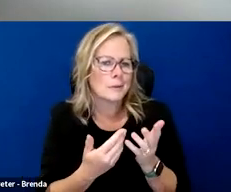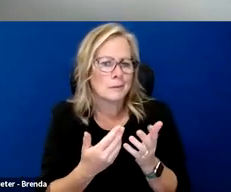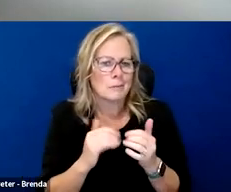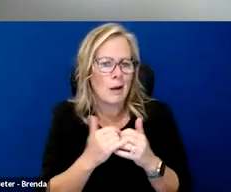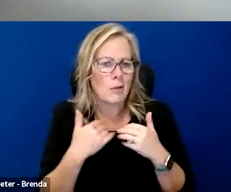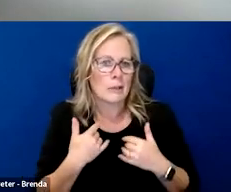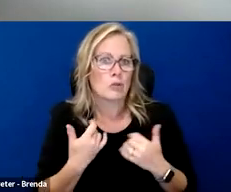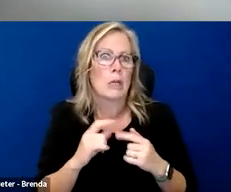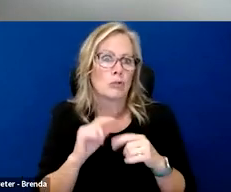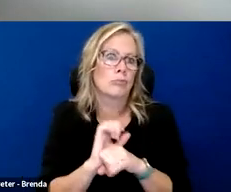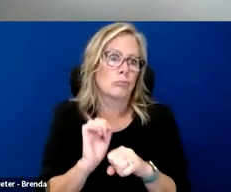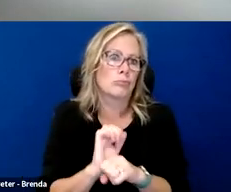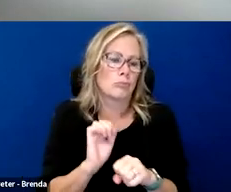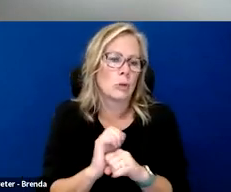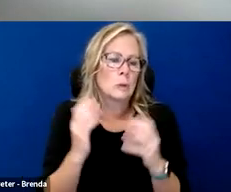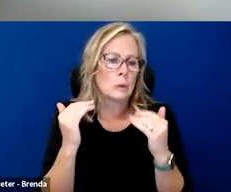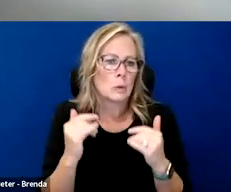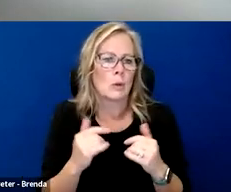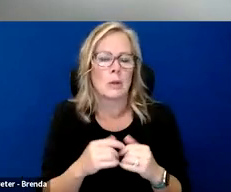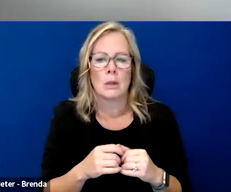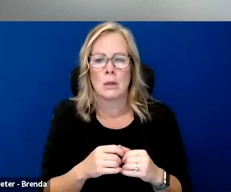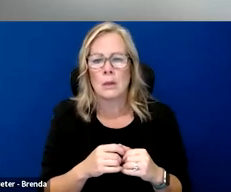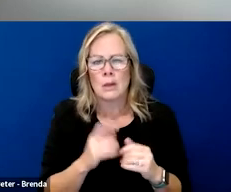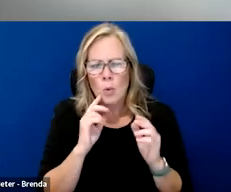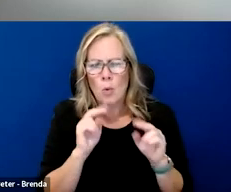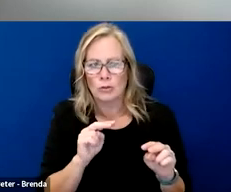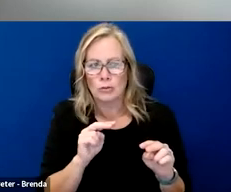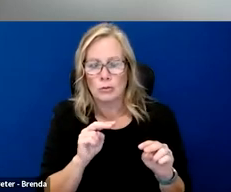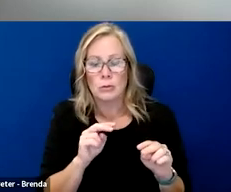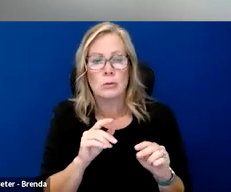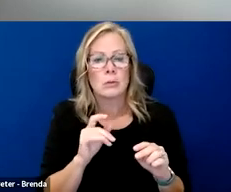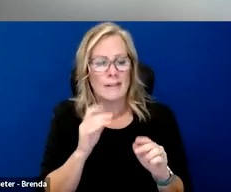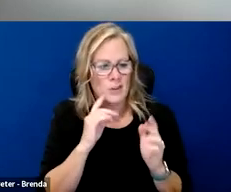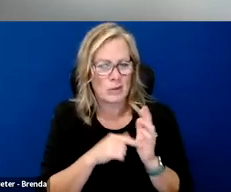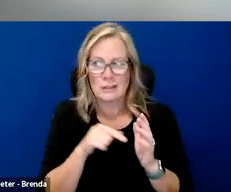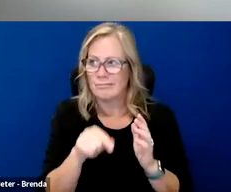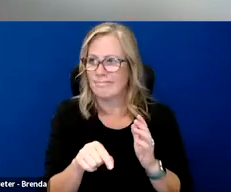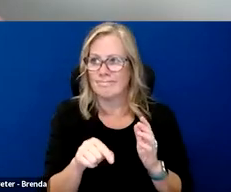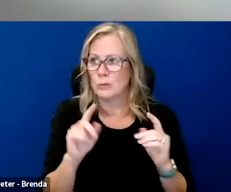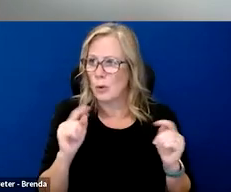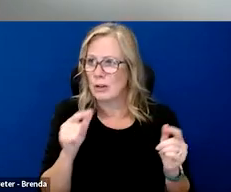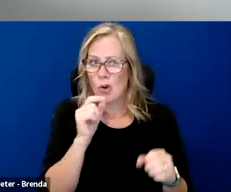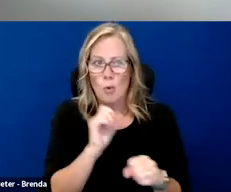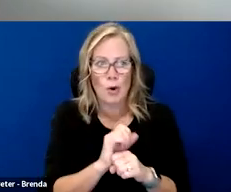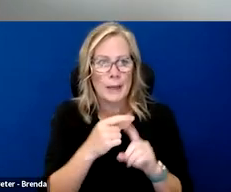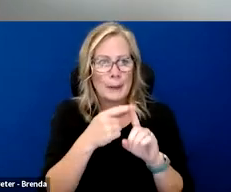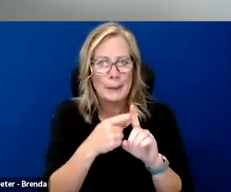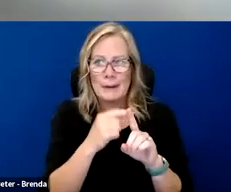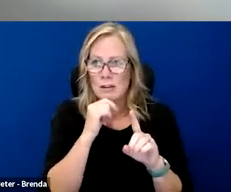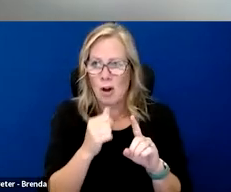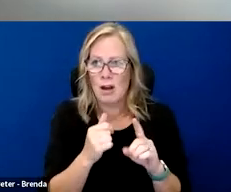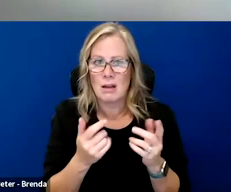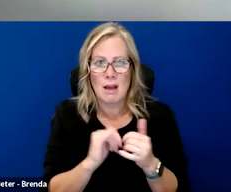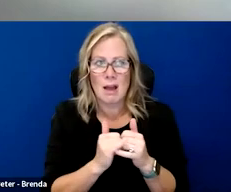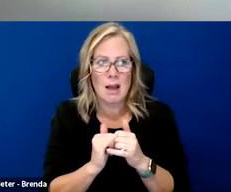we're taking, do more to cool off. And if we're doing everything that we can to say this space isn't going to work, it's just not going to be possible, and get to a cooler space. If